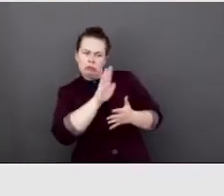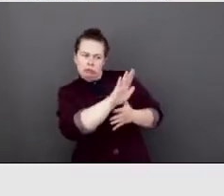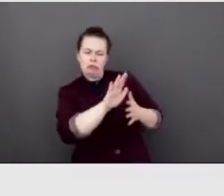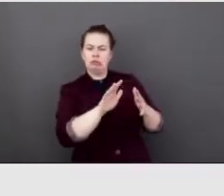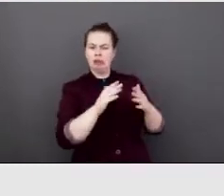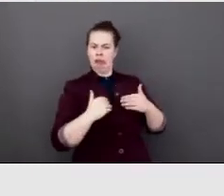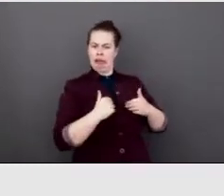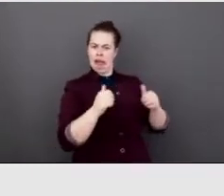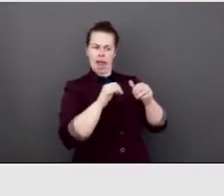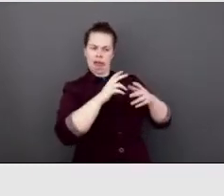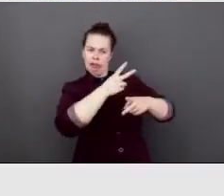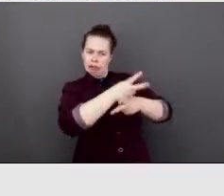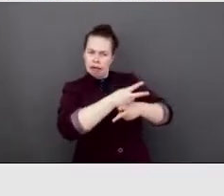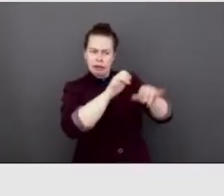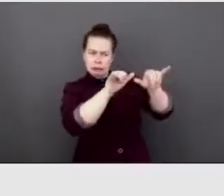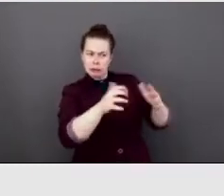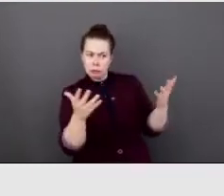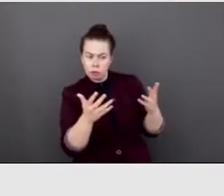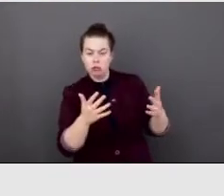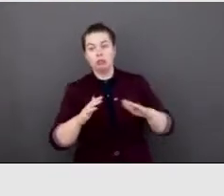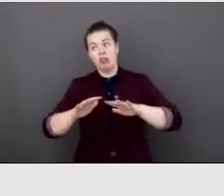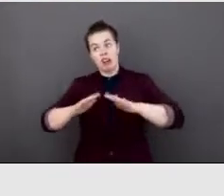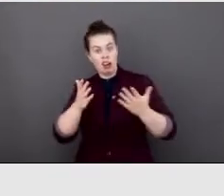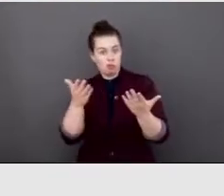how health and social care is currently provided.